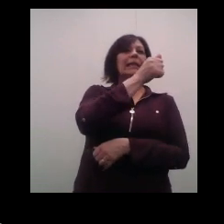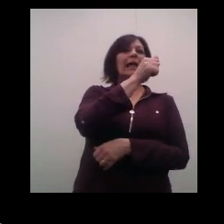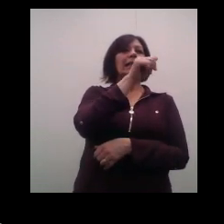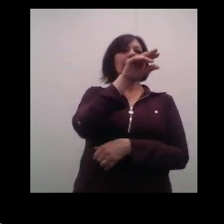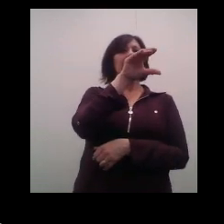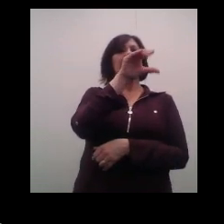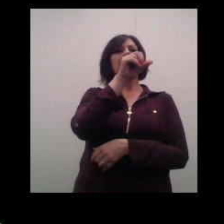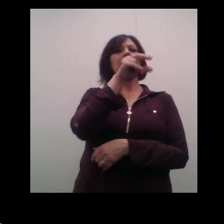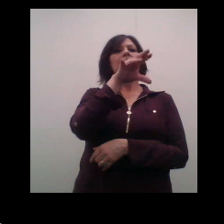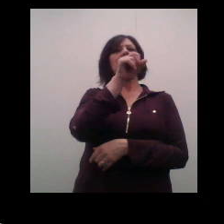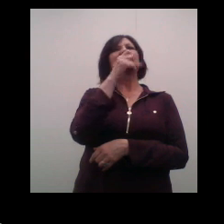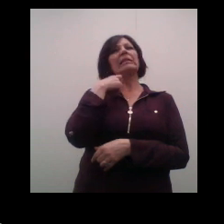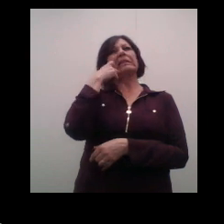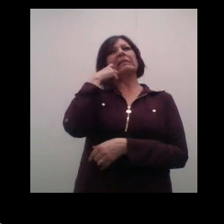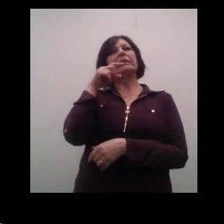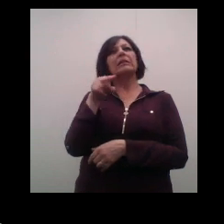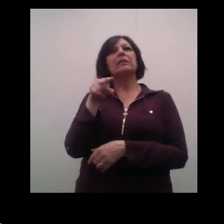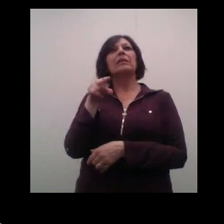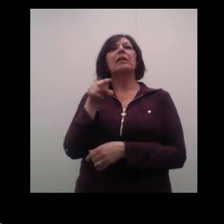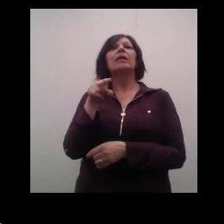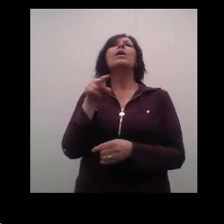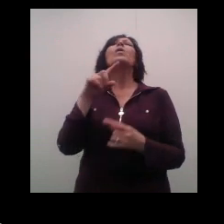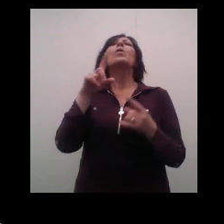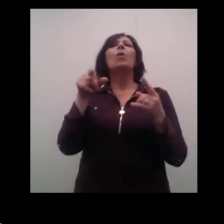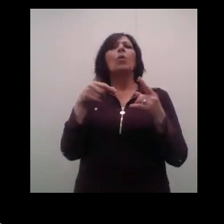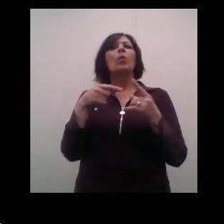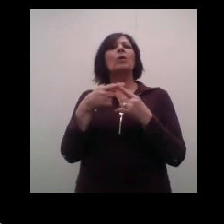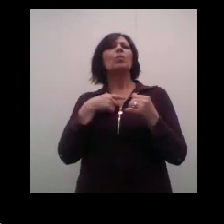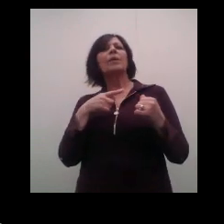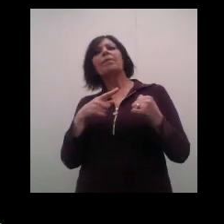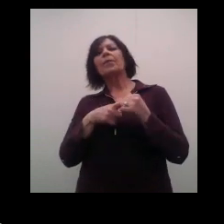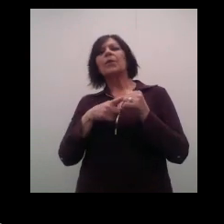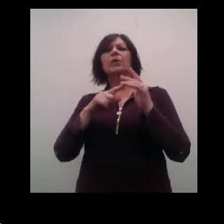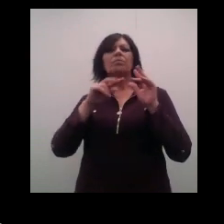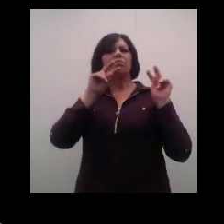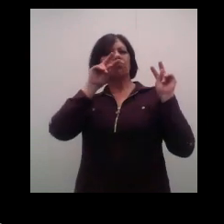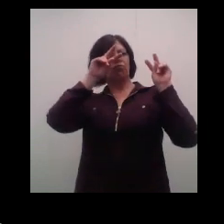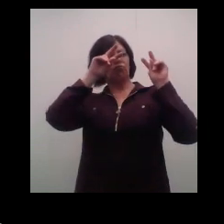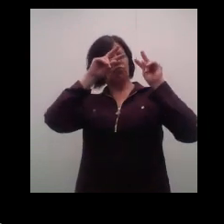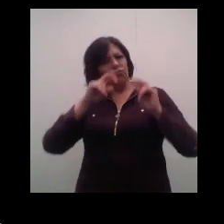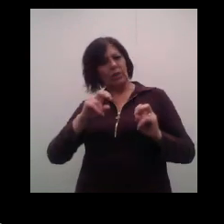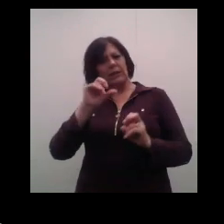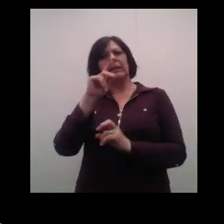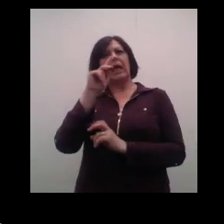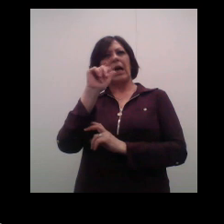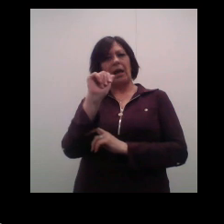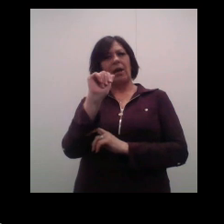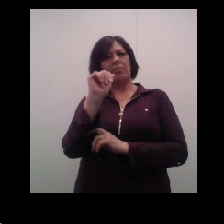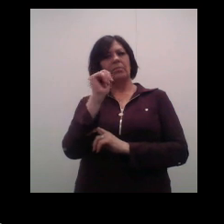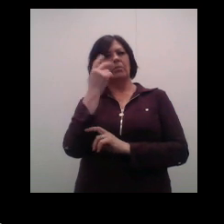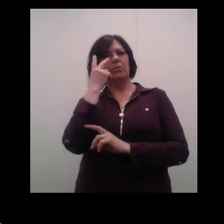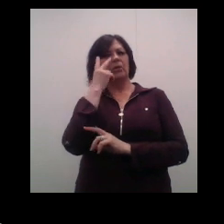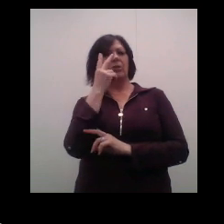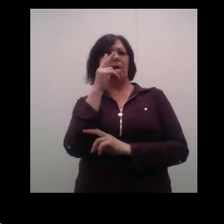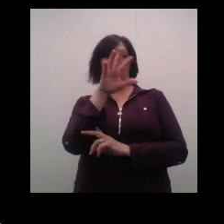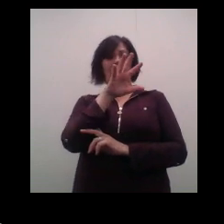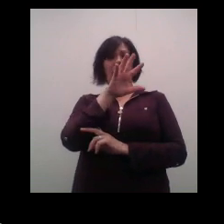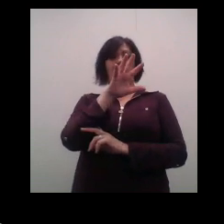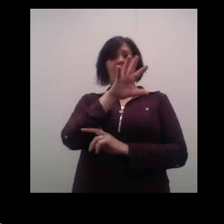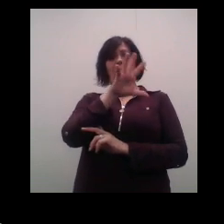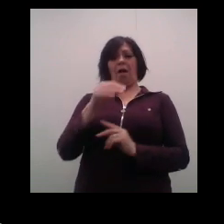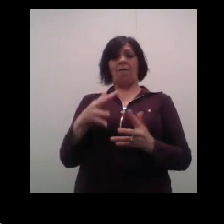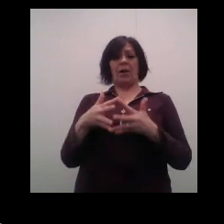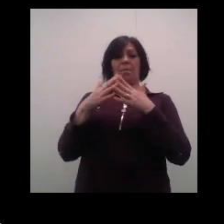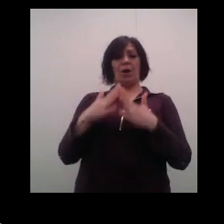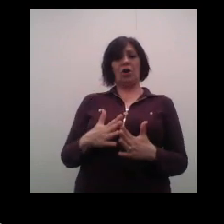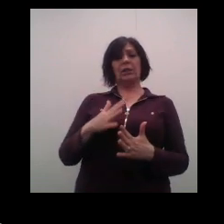versus the percentage of fatalities. When we were first starting to take a look at this data, we saw that African Americans, people of